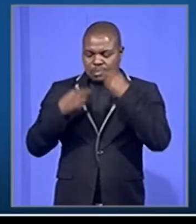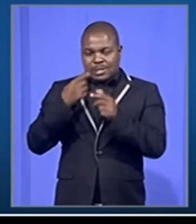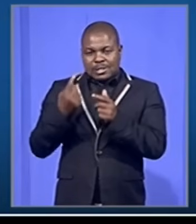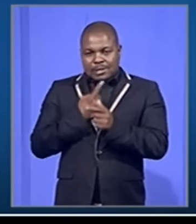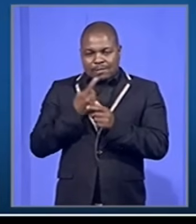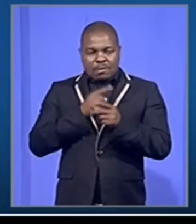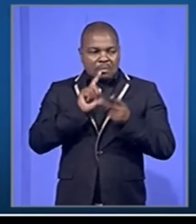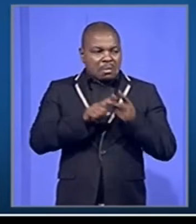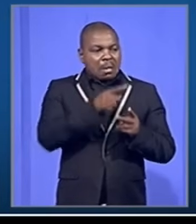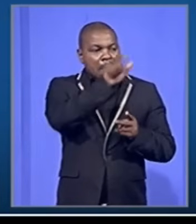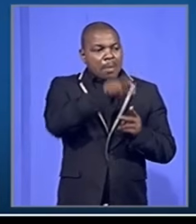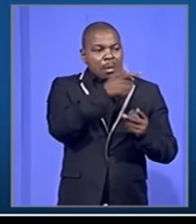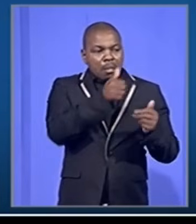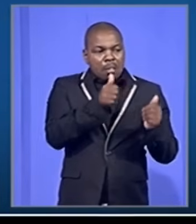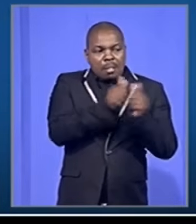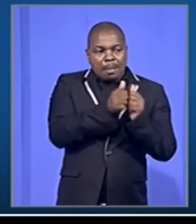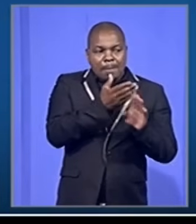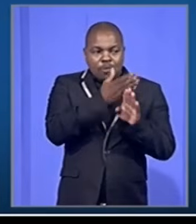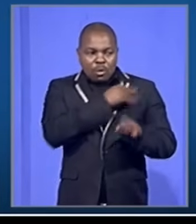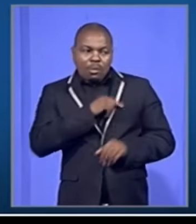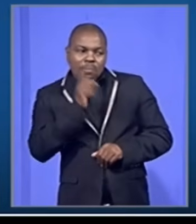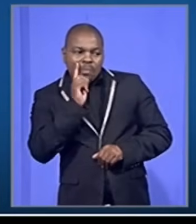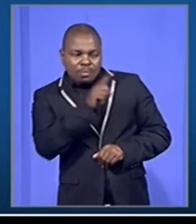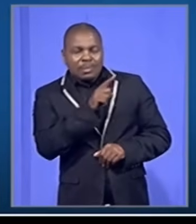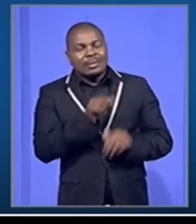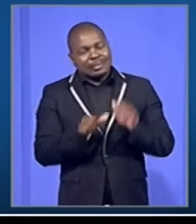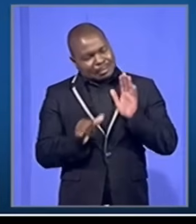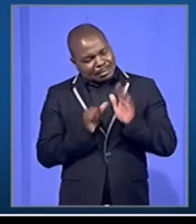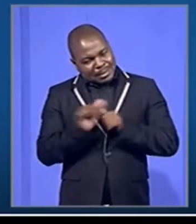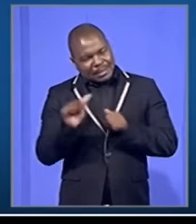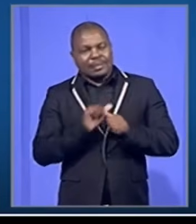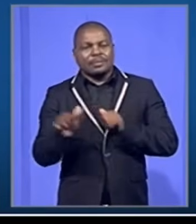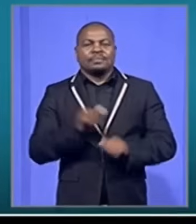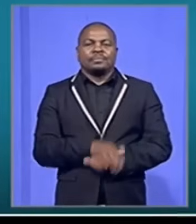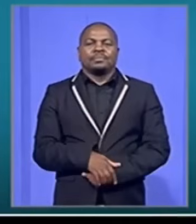tsenela thobalano ke tsela ye kaone ya go efoga bolwetši bjo.